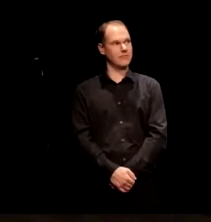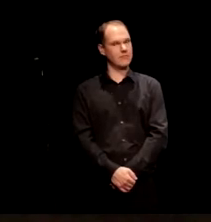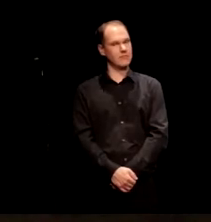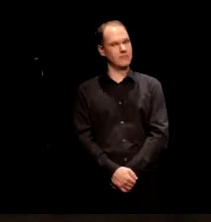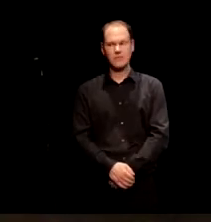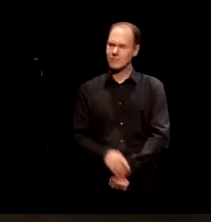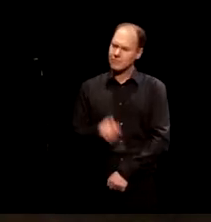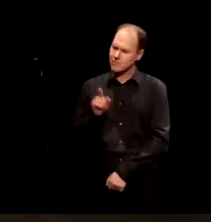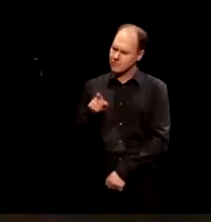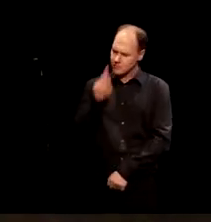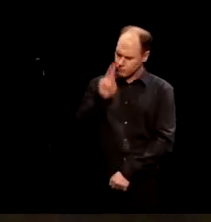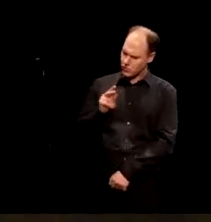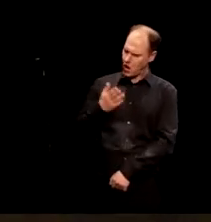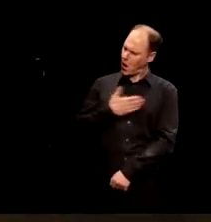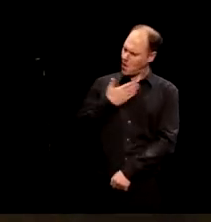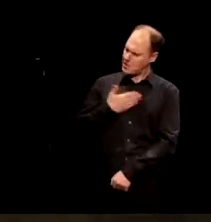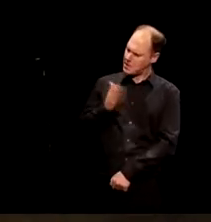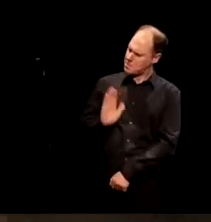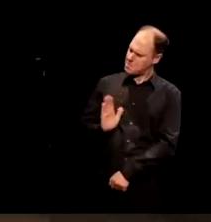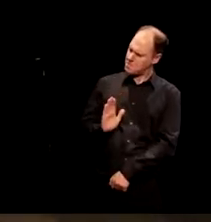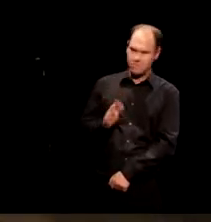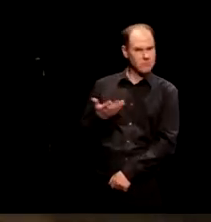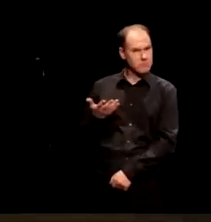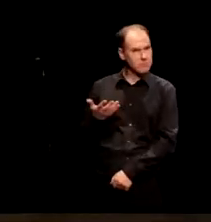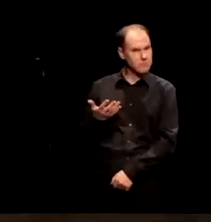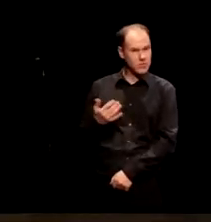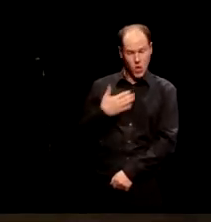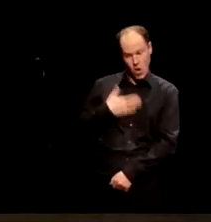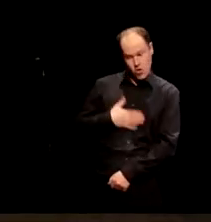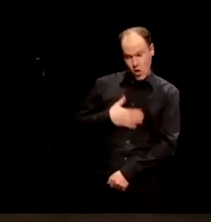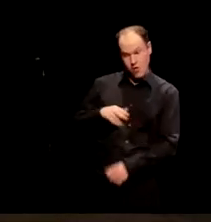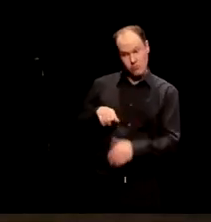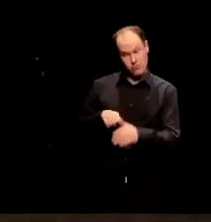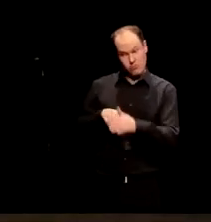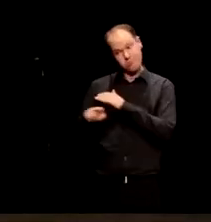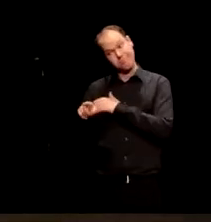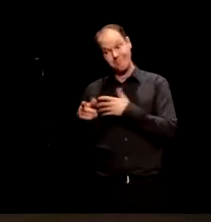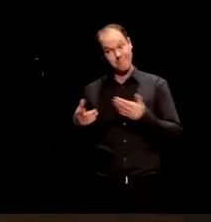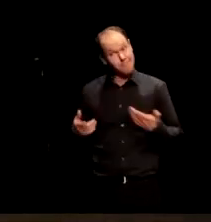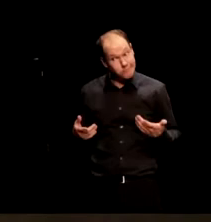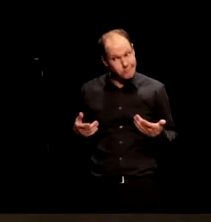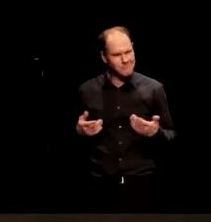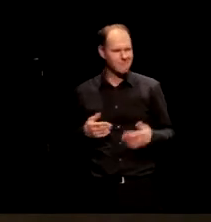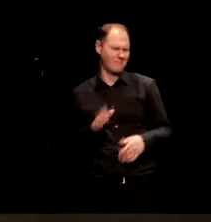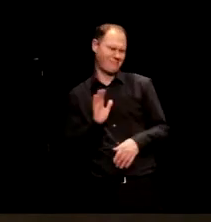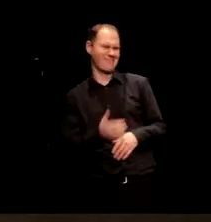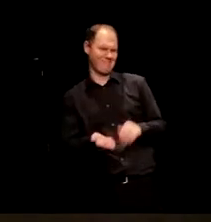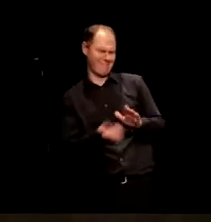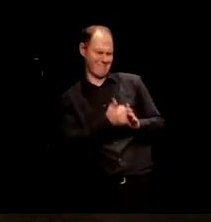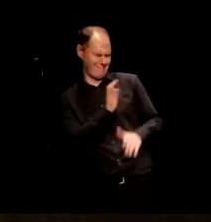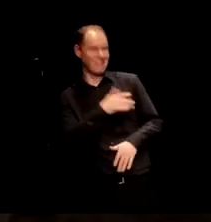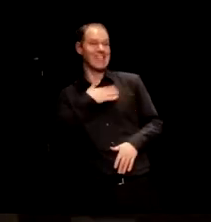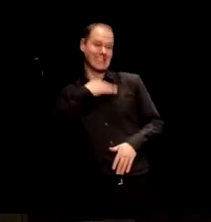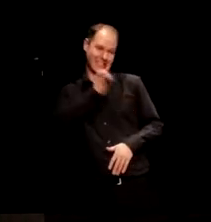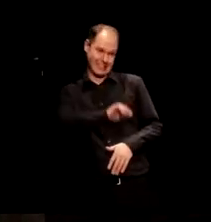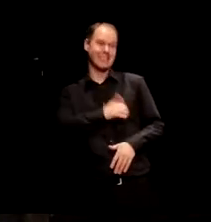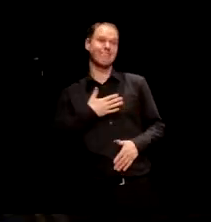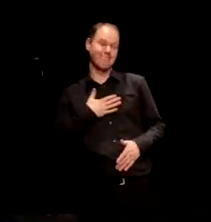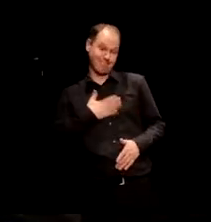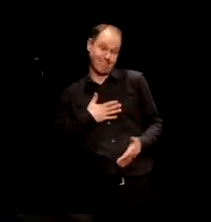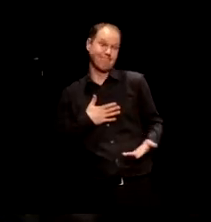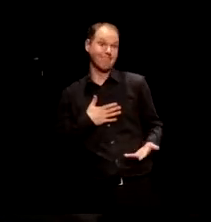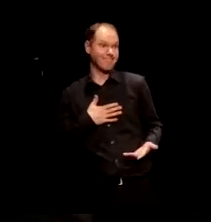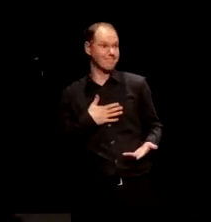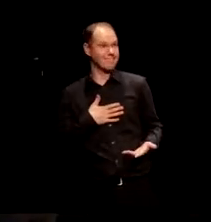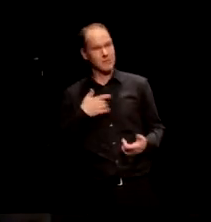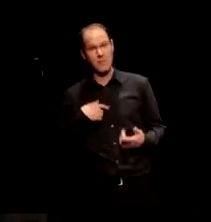You don't seem a bit upset. Aren't you sorry to believe in us? Don't be silly, Rob. Of course I am. Would you expect